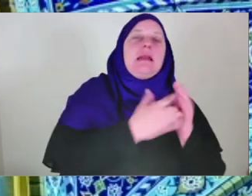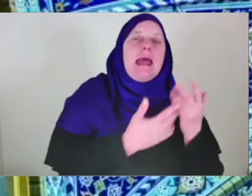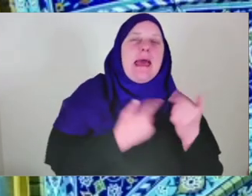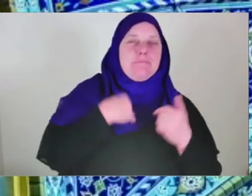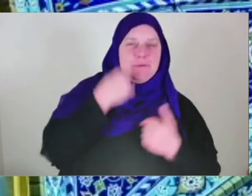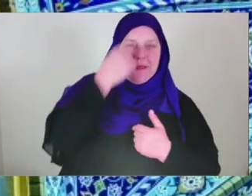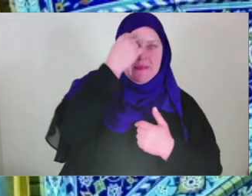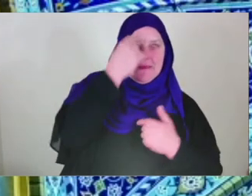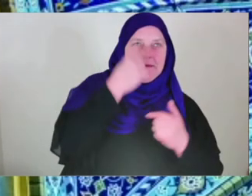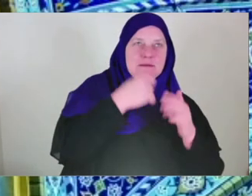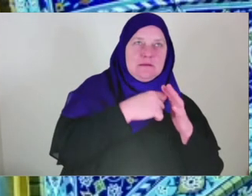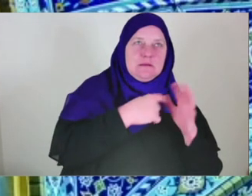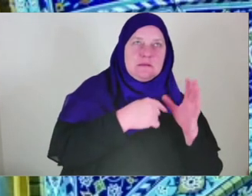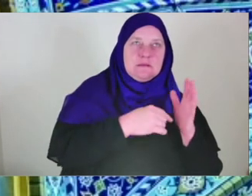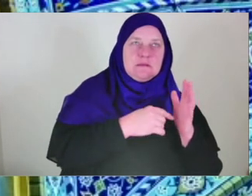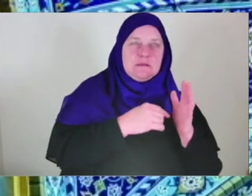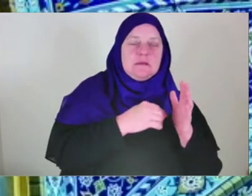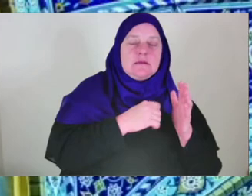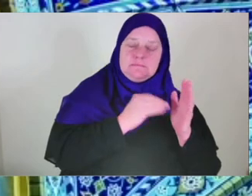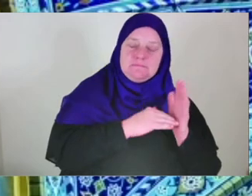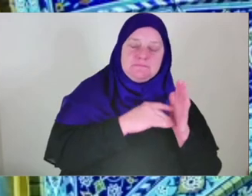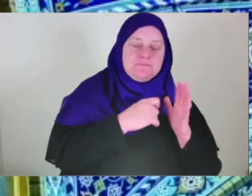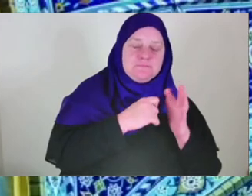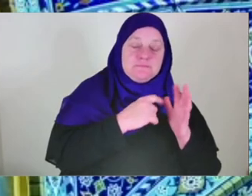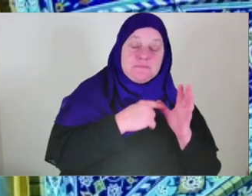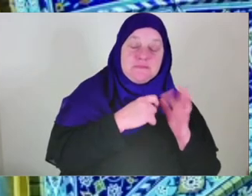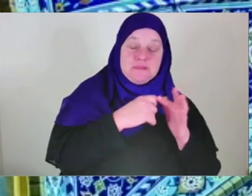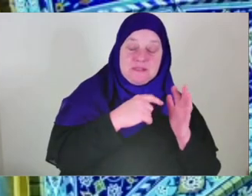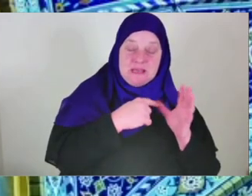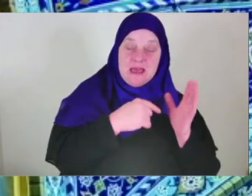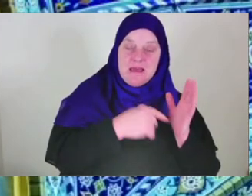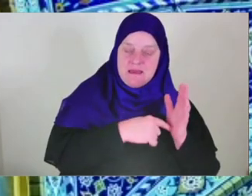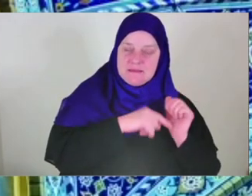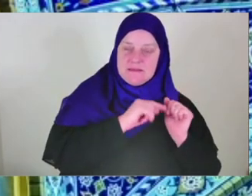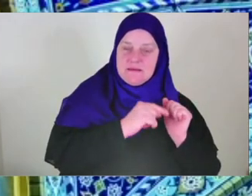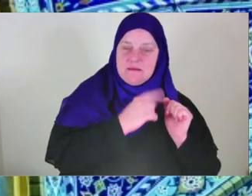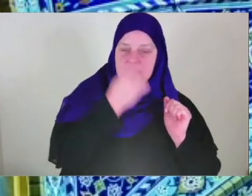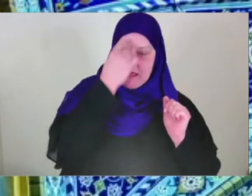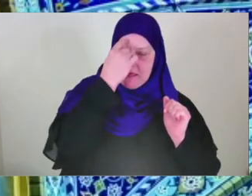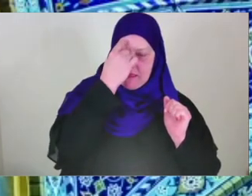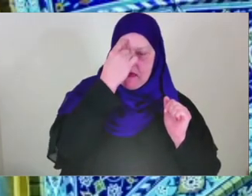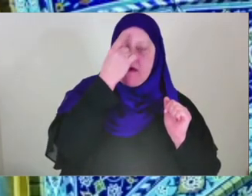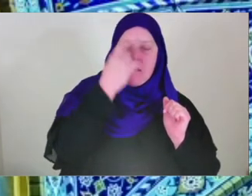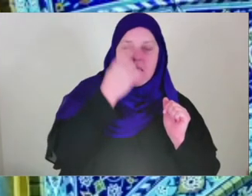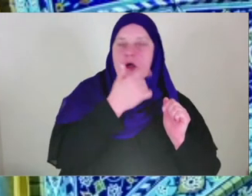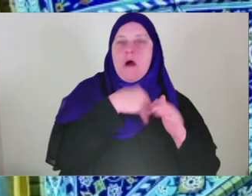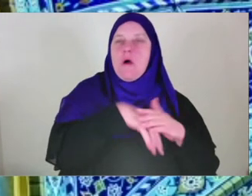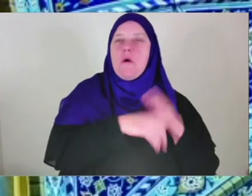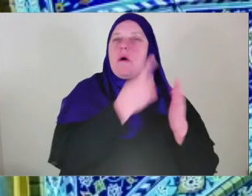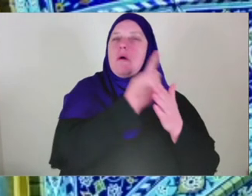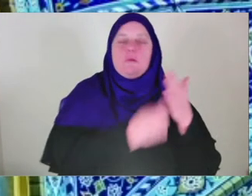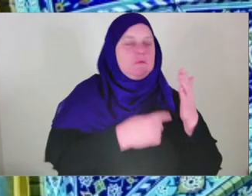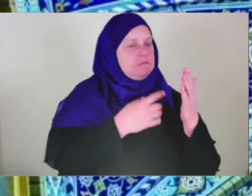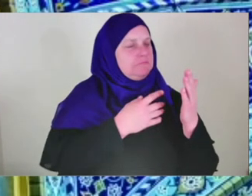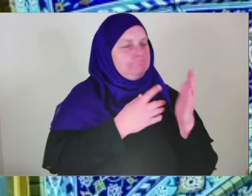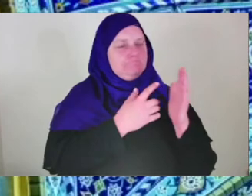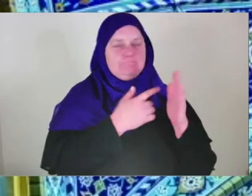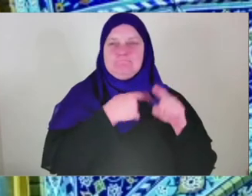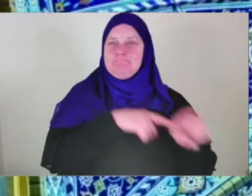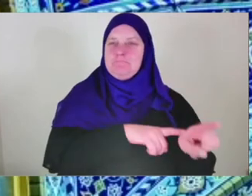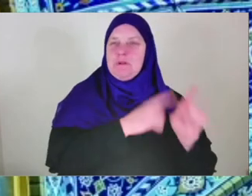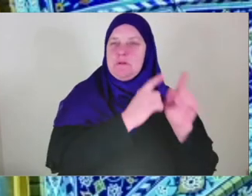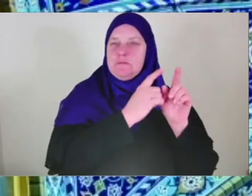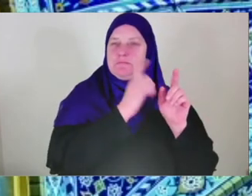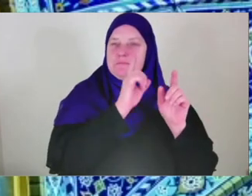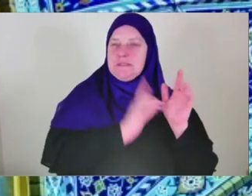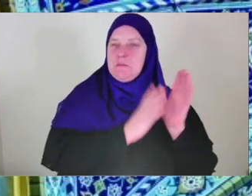the zakat includes charity that we refer to is today as sadaqah, homes, infaq, voluntary work. All